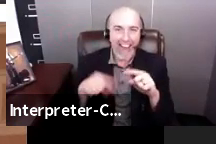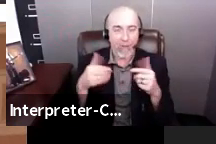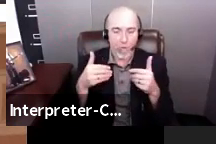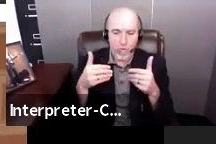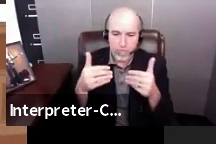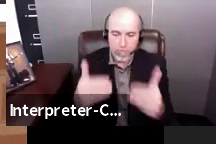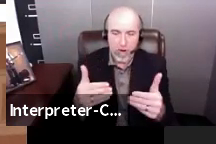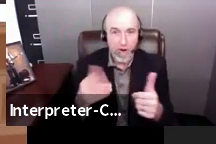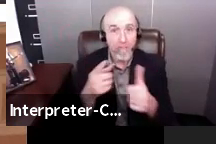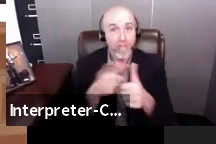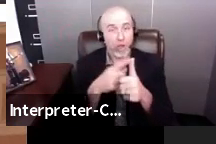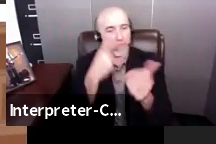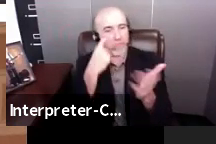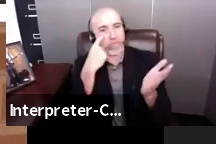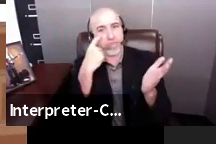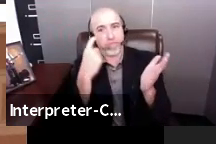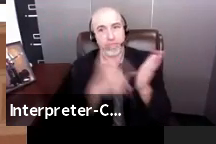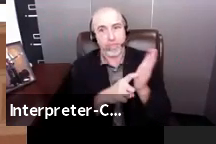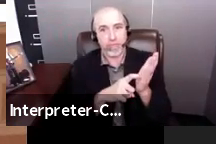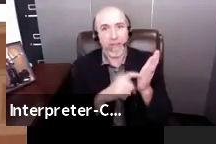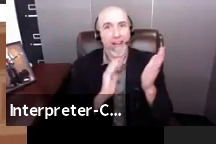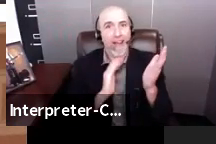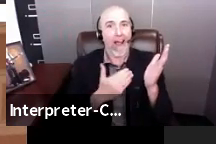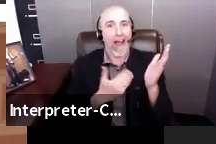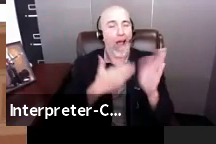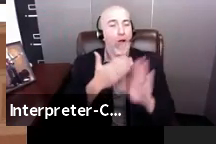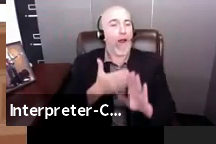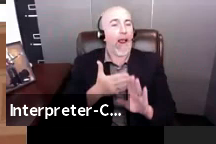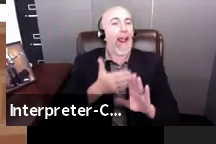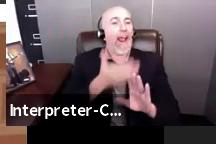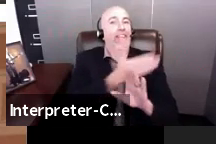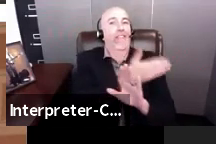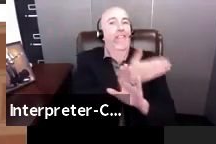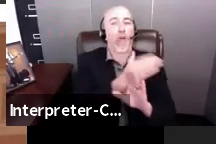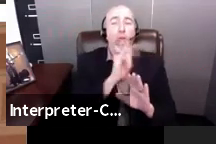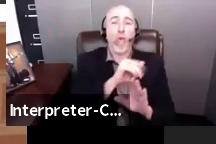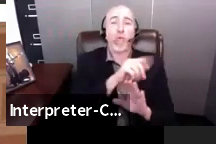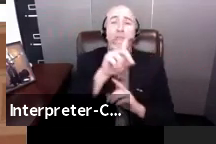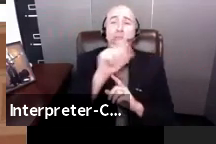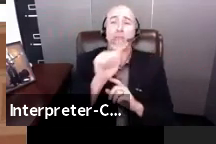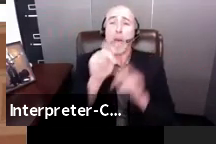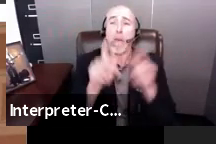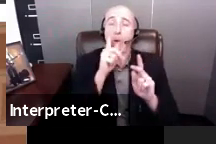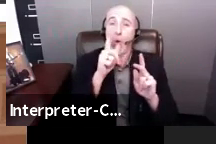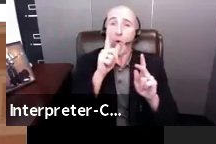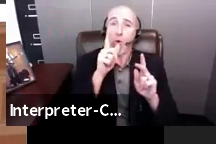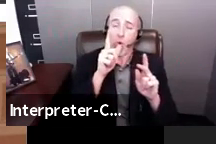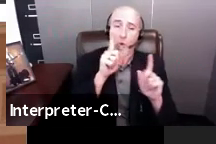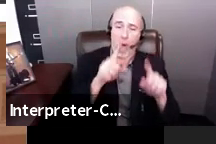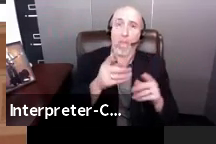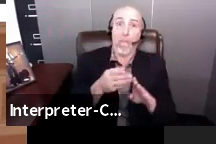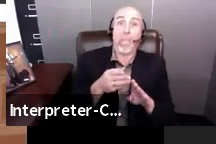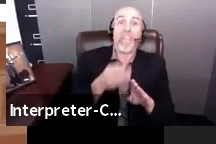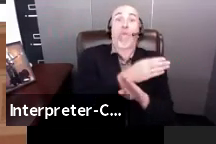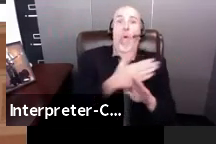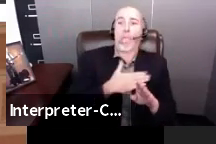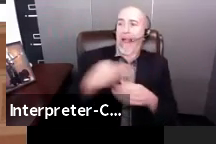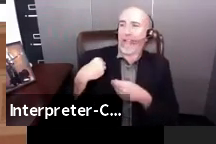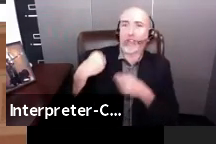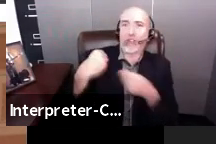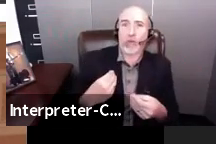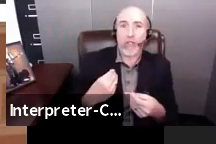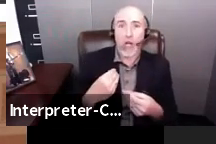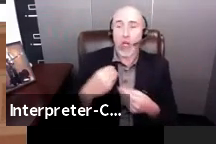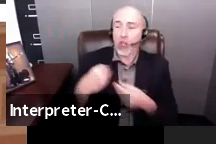acknowledging our CRIP ancestors, the disabled people that came before my generation, Generation